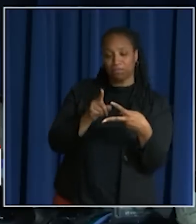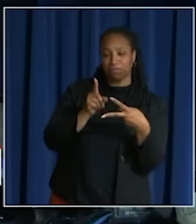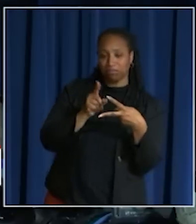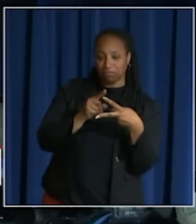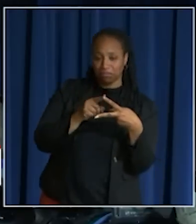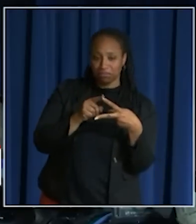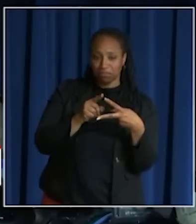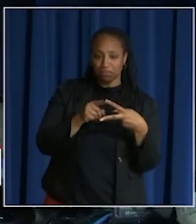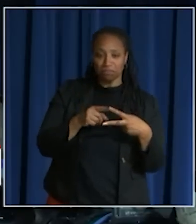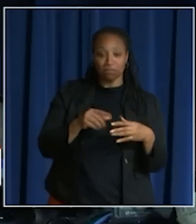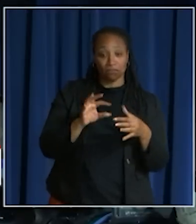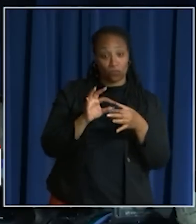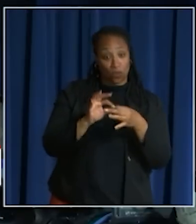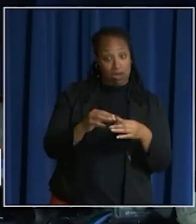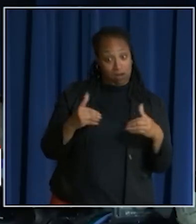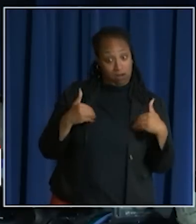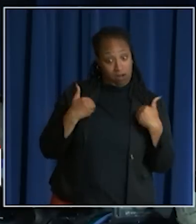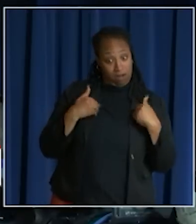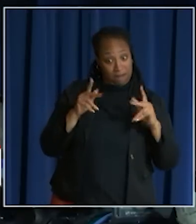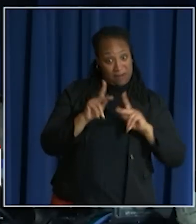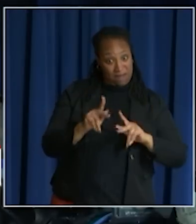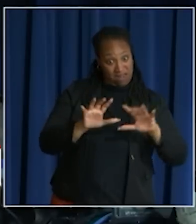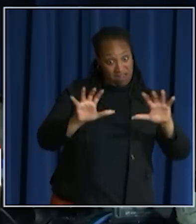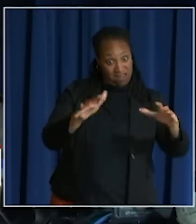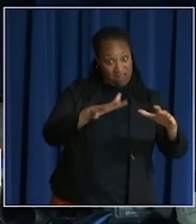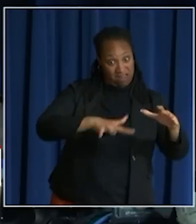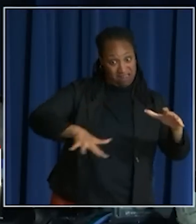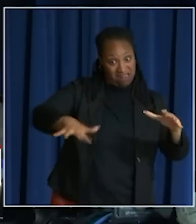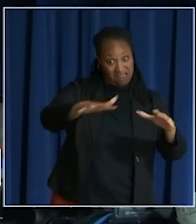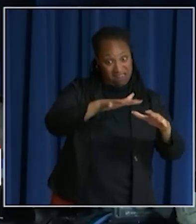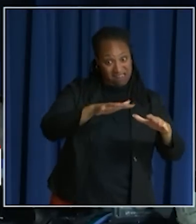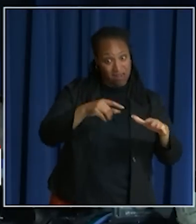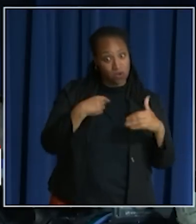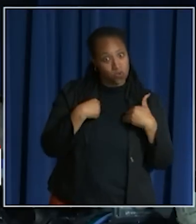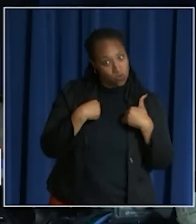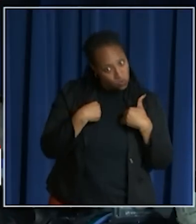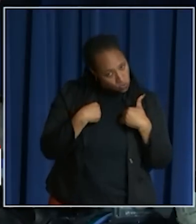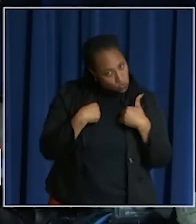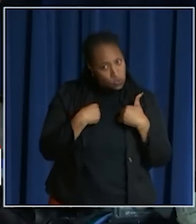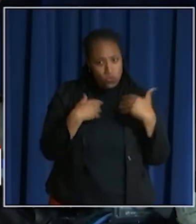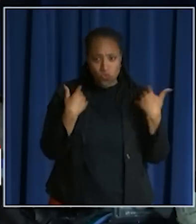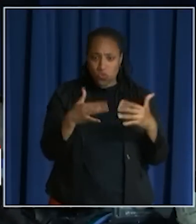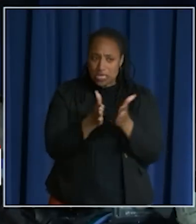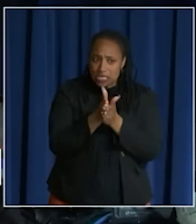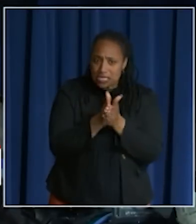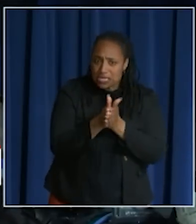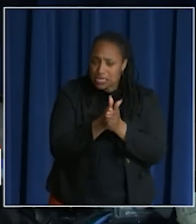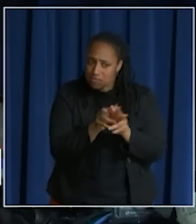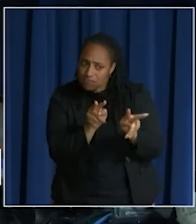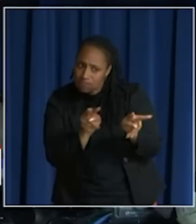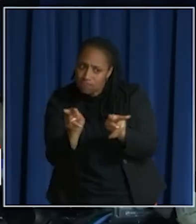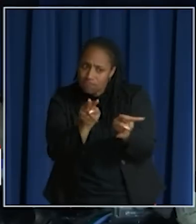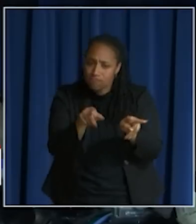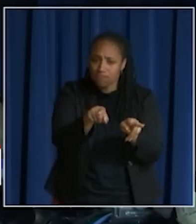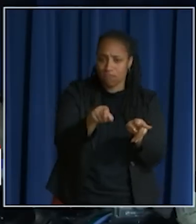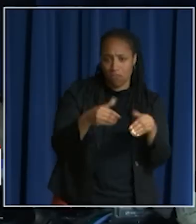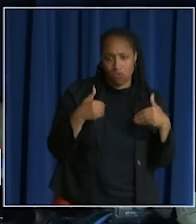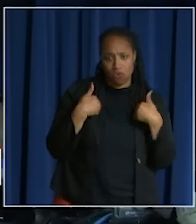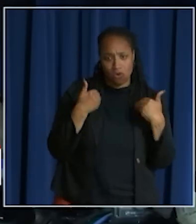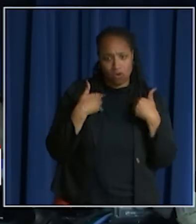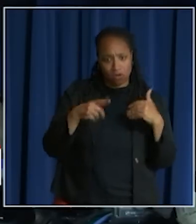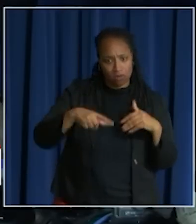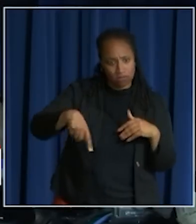and I've said this, you know, I'm very passionate about young people who are going to do great things in our city, and we have a lot of young